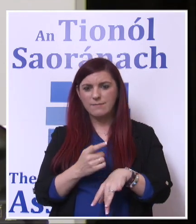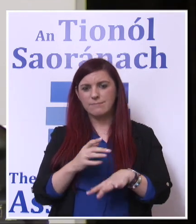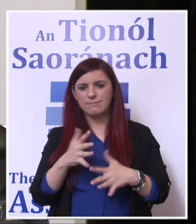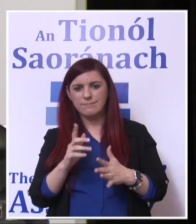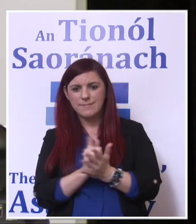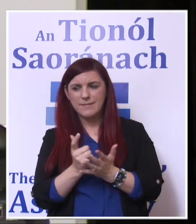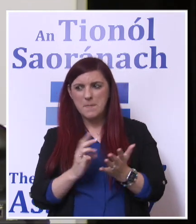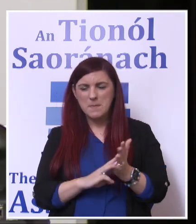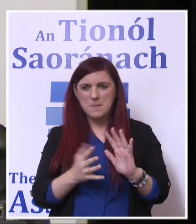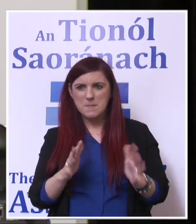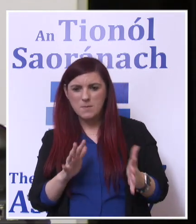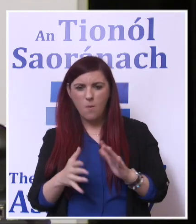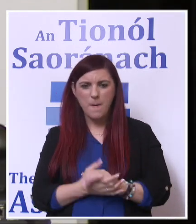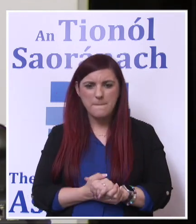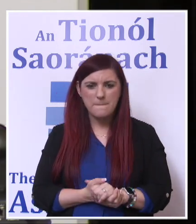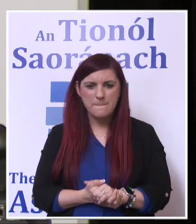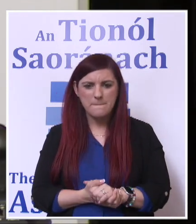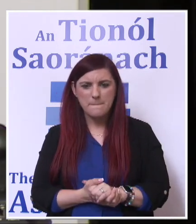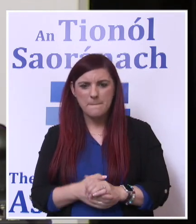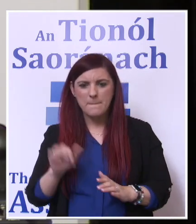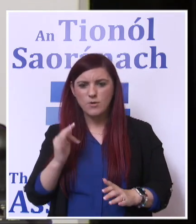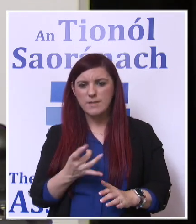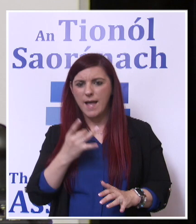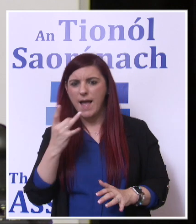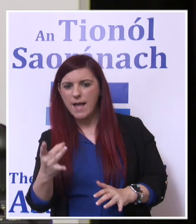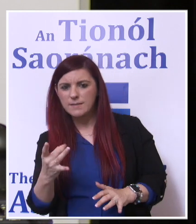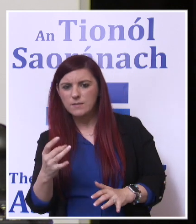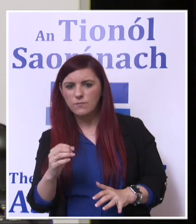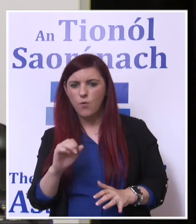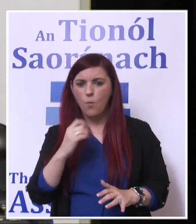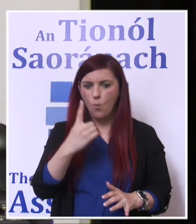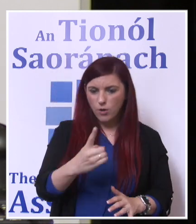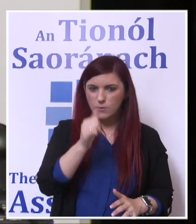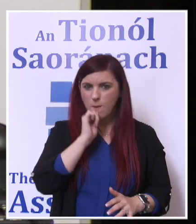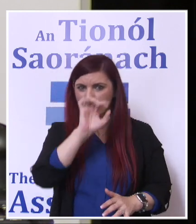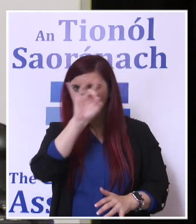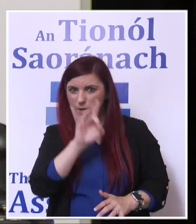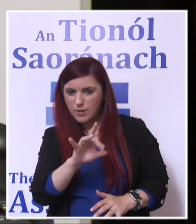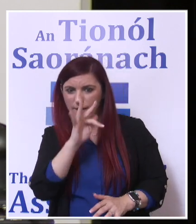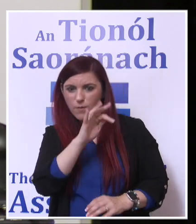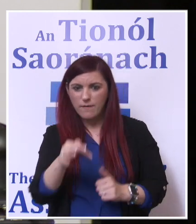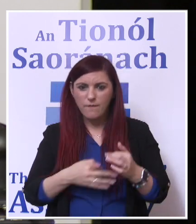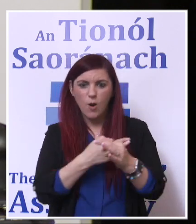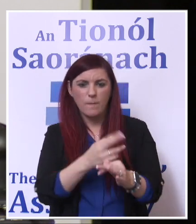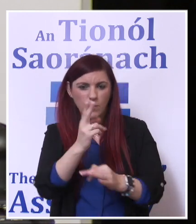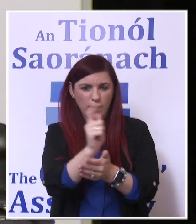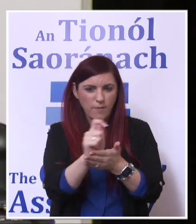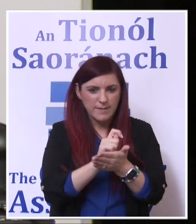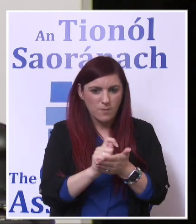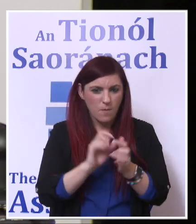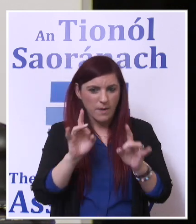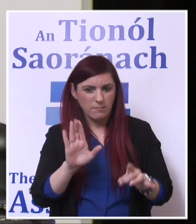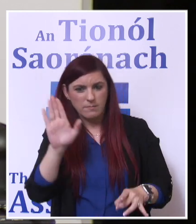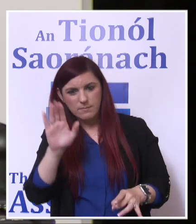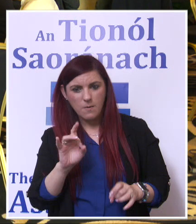maybe to our contributors, we might just ask for one of you to answer the question. And if you have any follow-up, you might just make a nudge so I can see it. So next